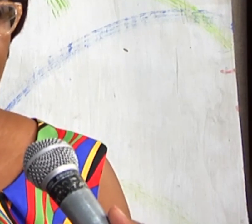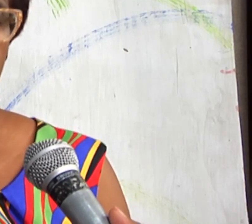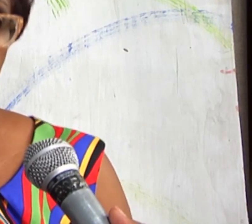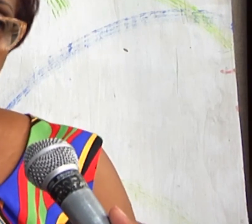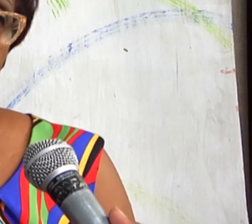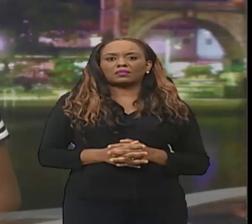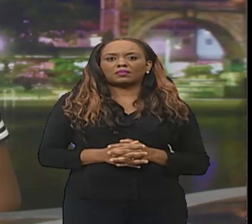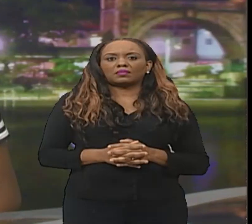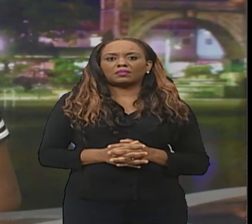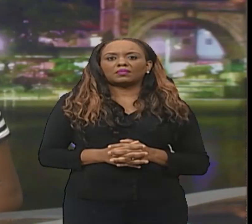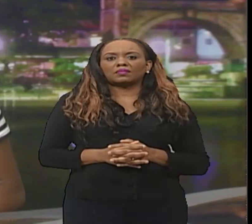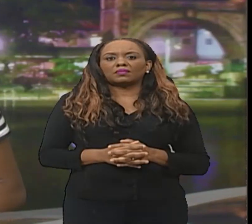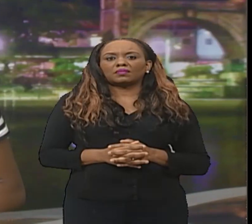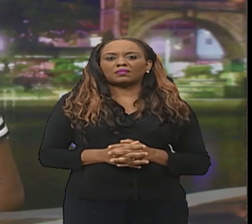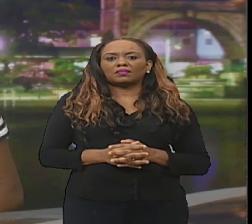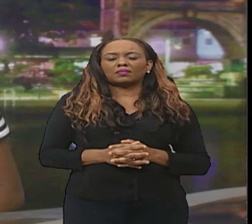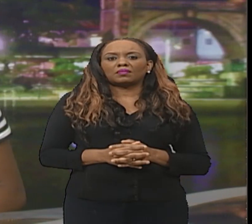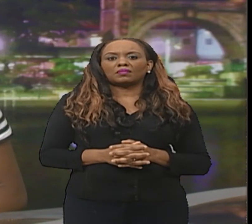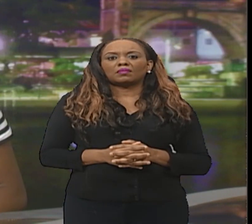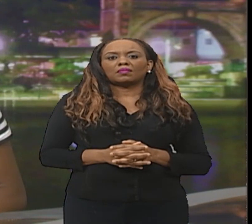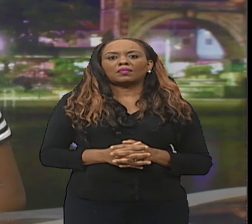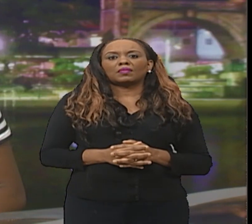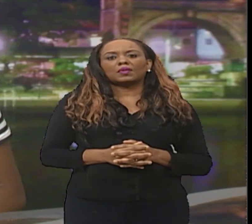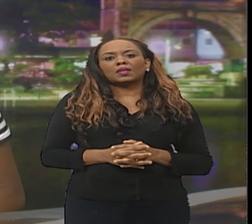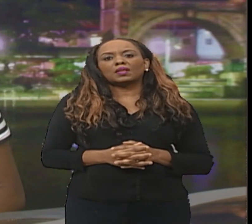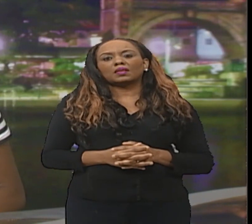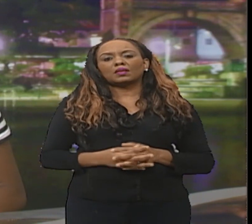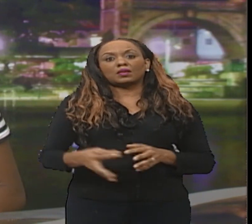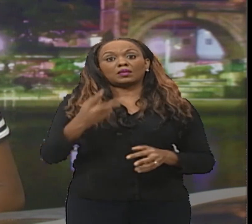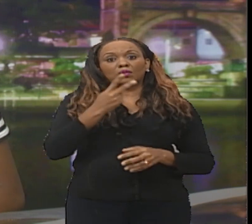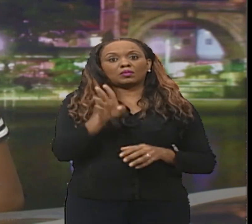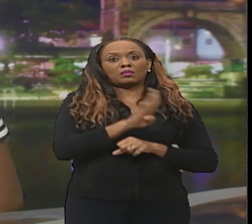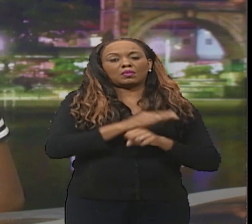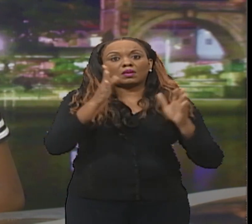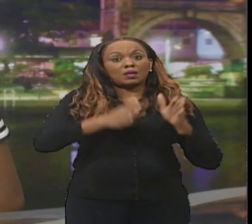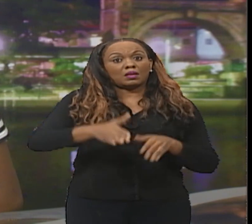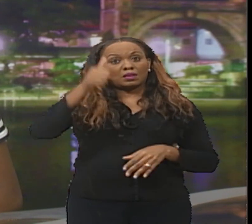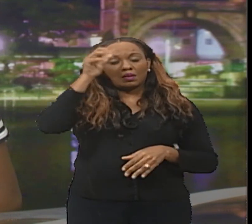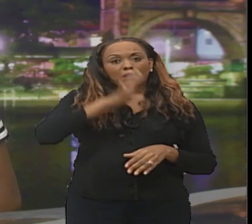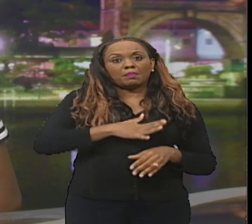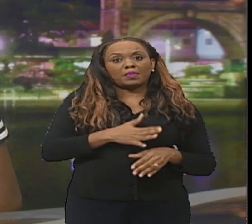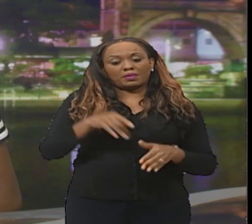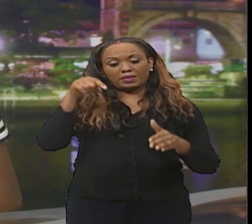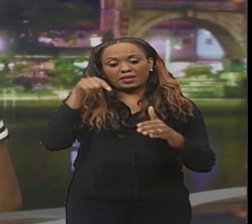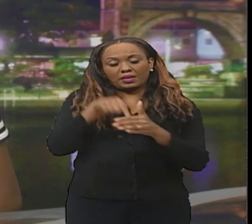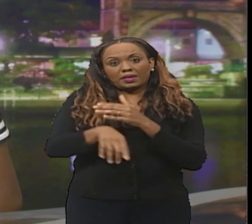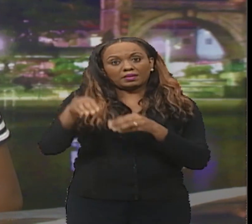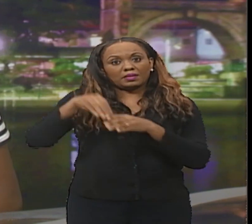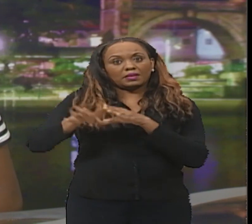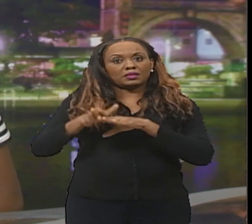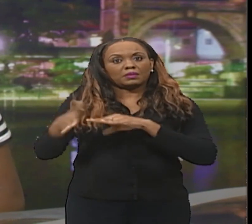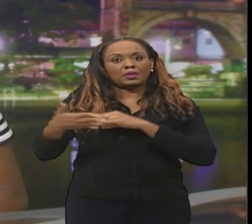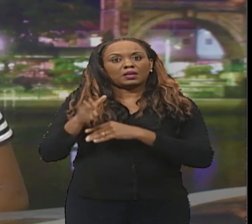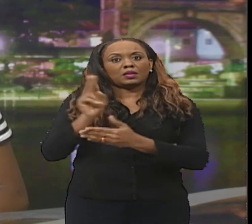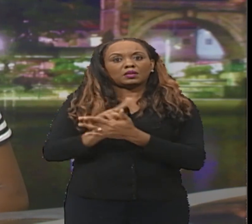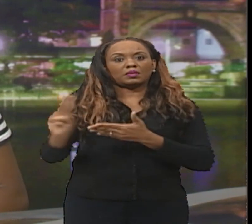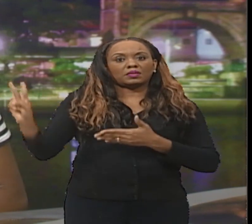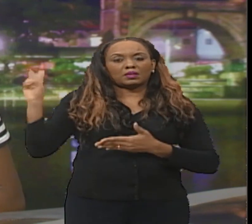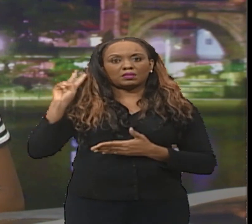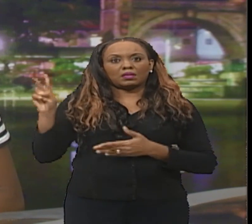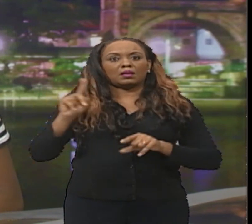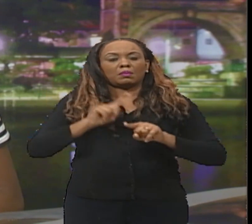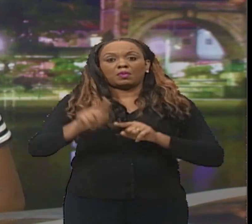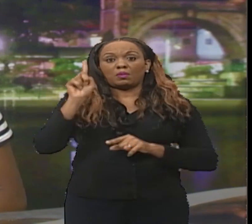situation. Well, the family of one of the two Barbadian men murdered in Jamaica over 2 weeks ago is